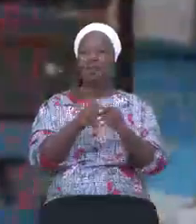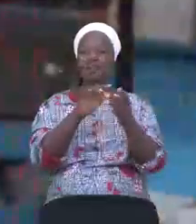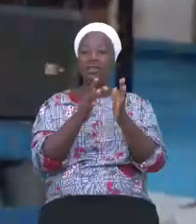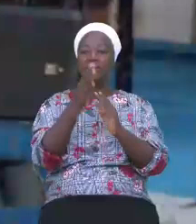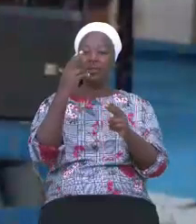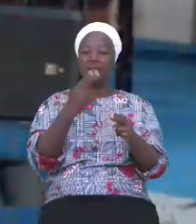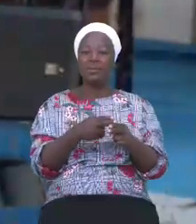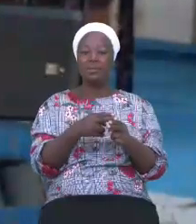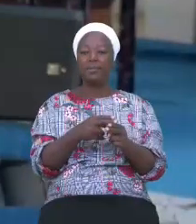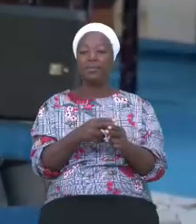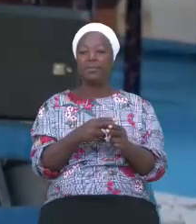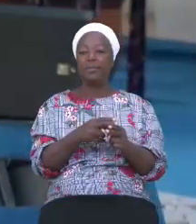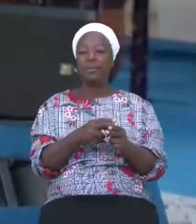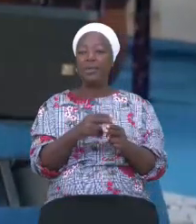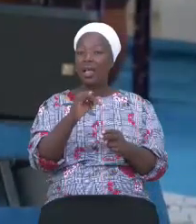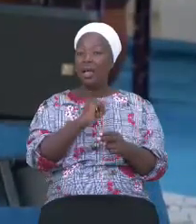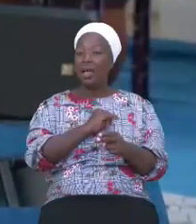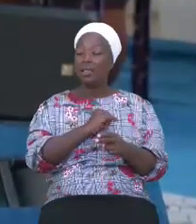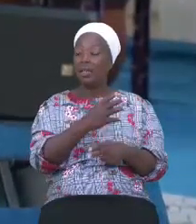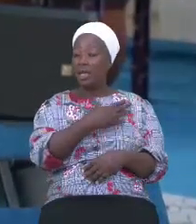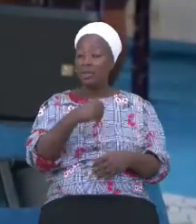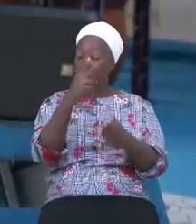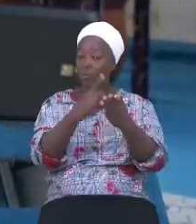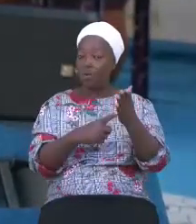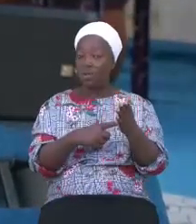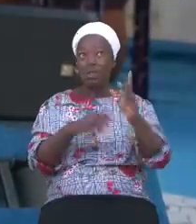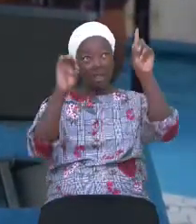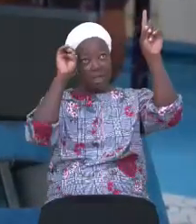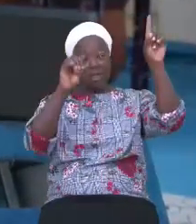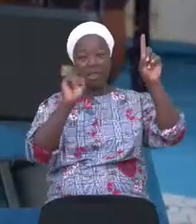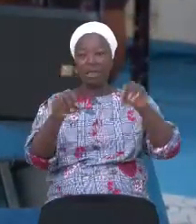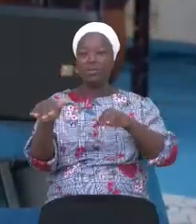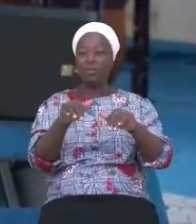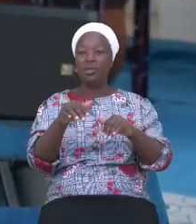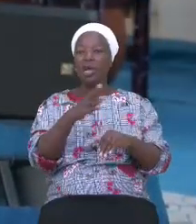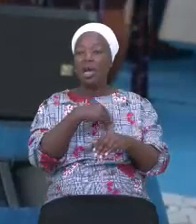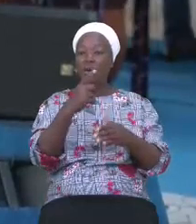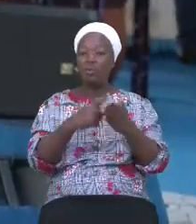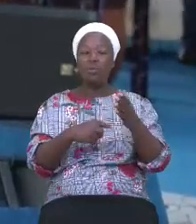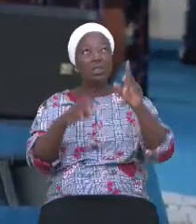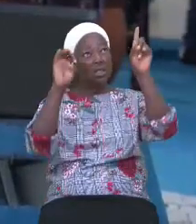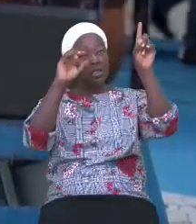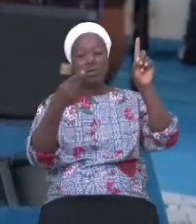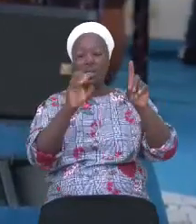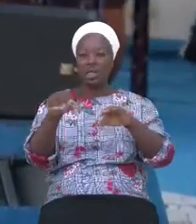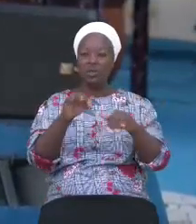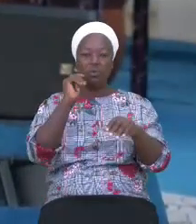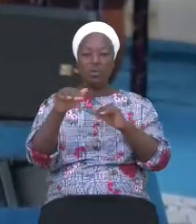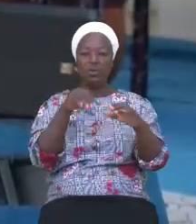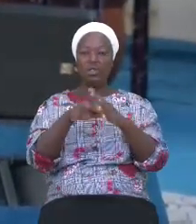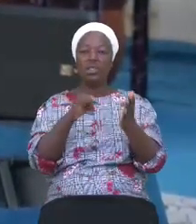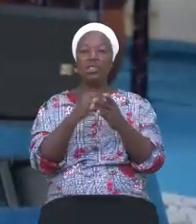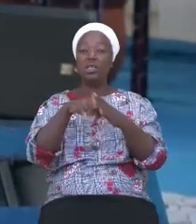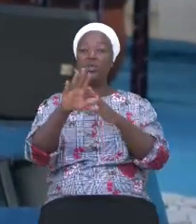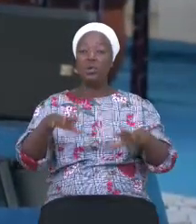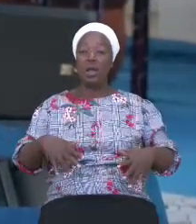name. And what he can do, what he only can do, will do in your life, this